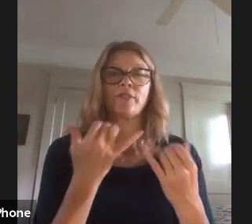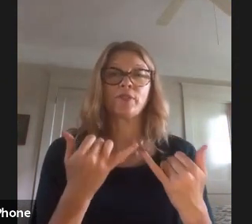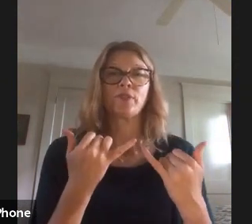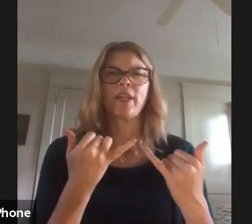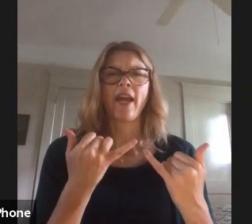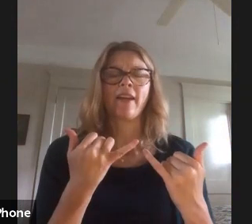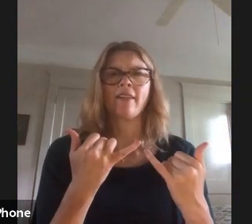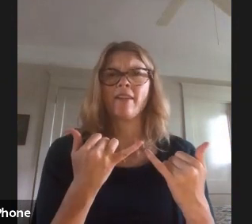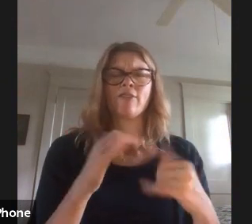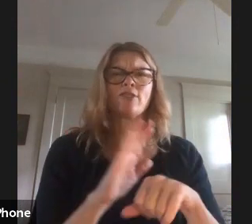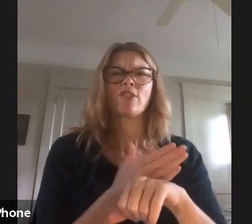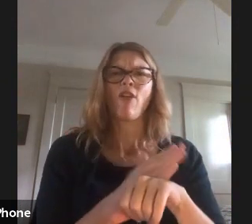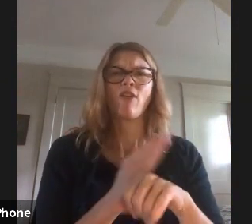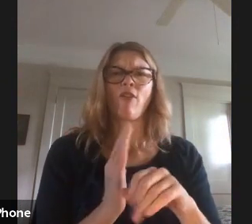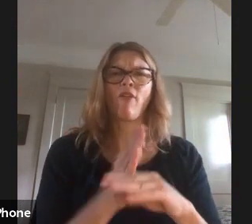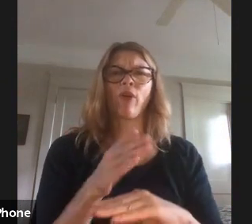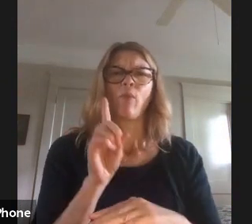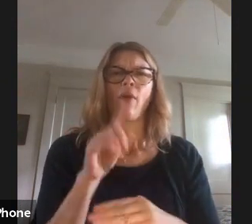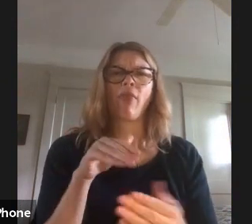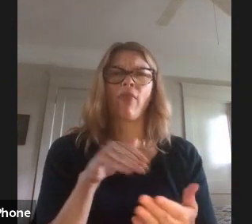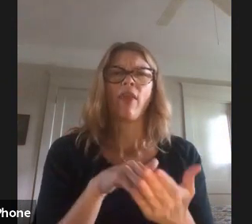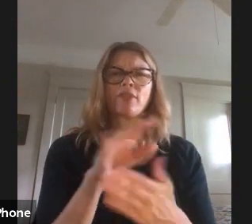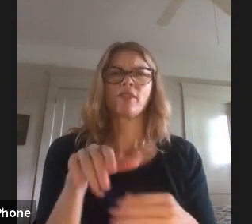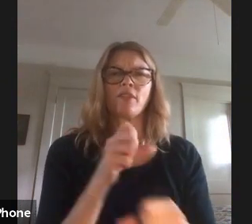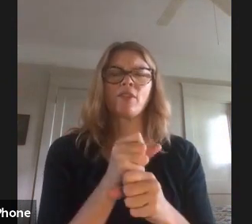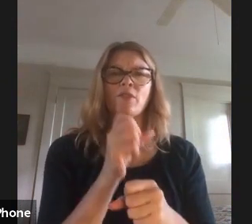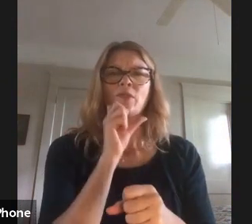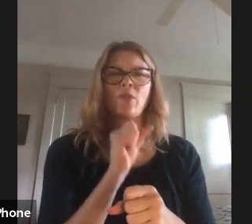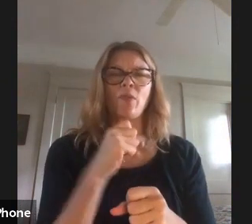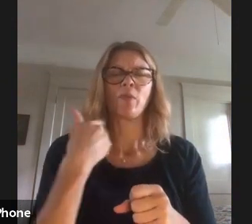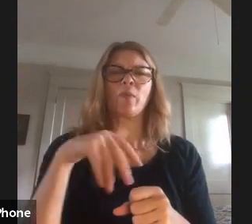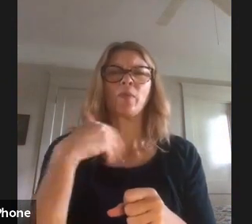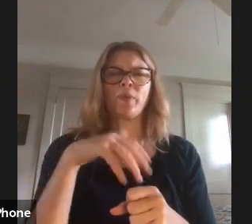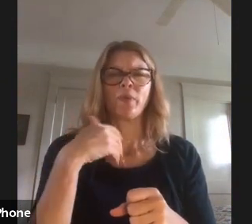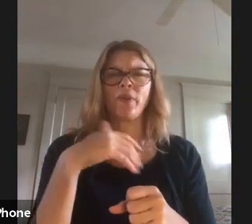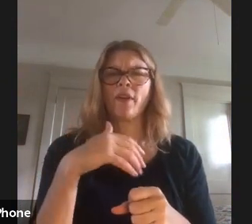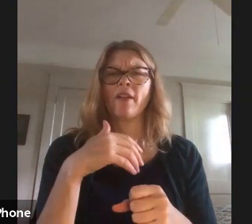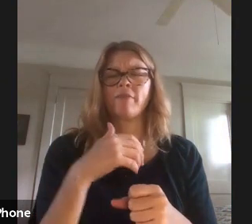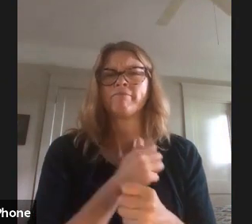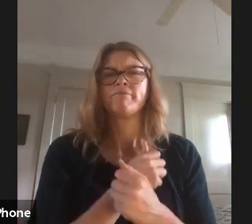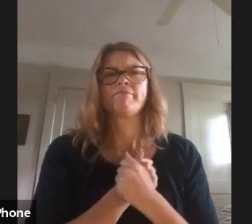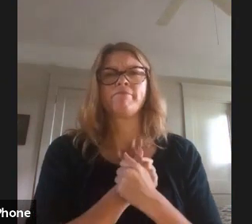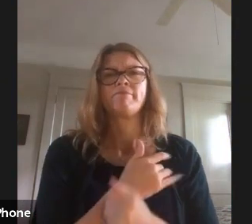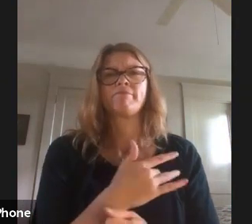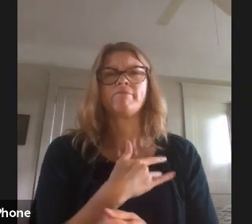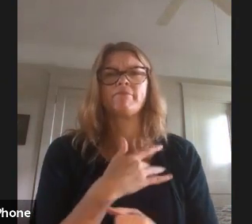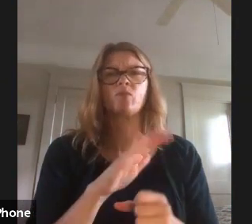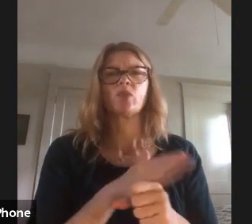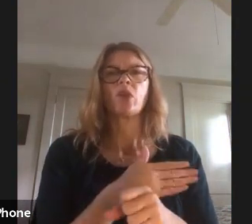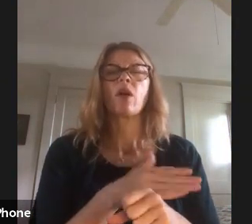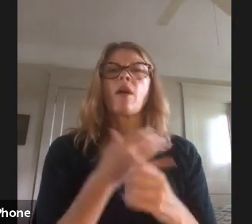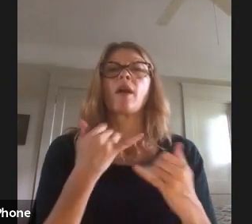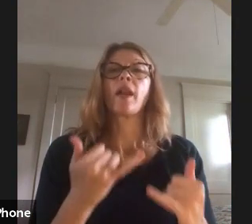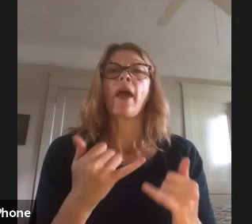Let's begin our time of personal intercession and thanksgiving with these reflections from St. Augustine's prayer